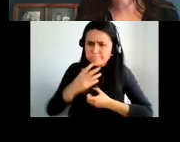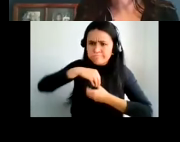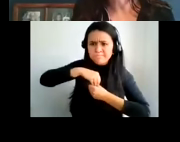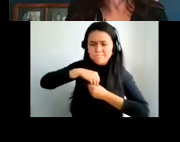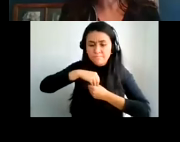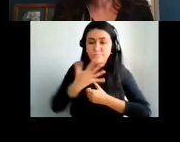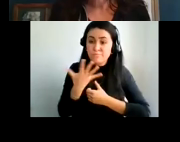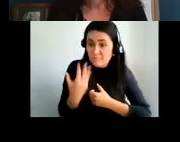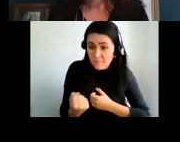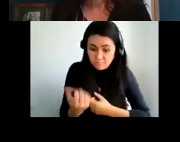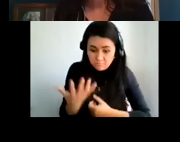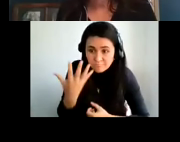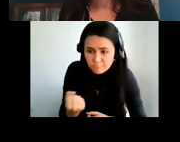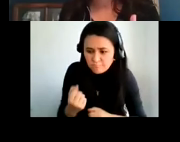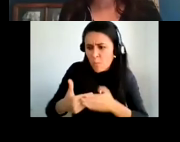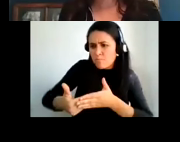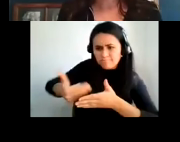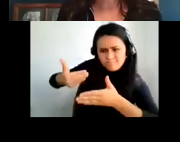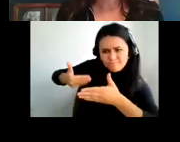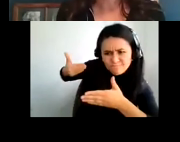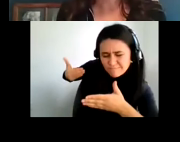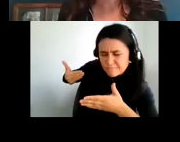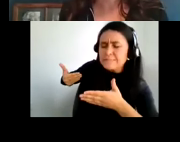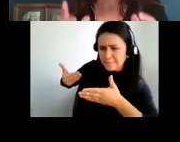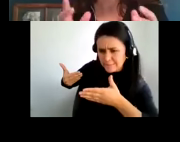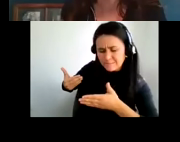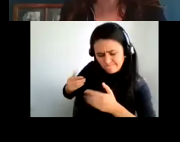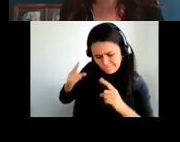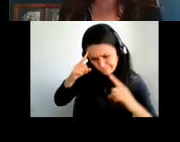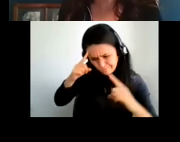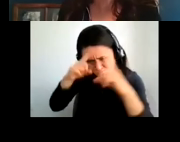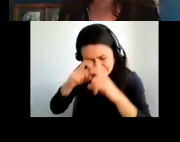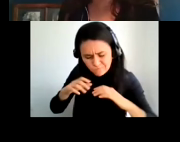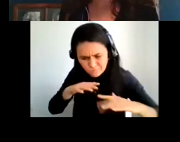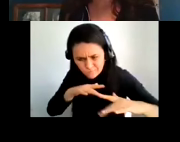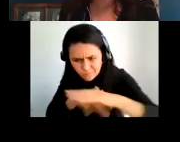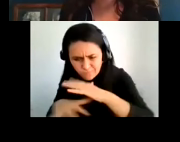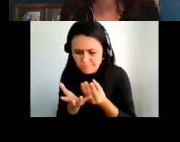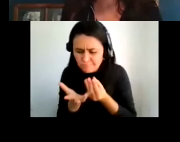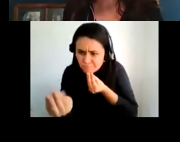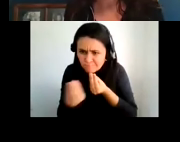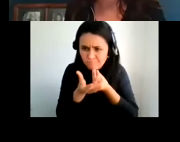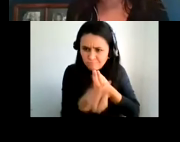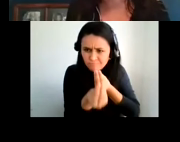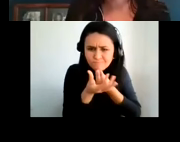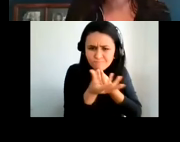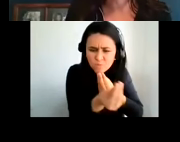geographical barriers. So the idea is to not leave anyone behind, and this